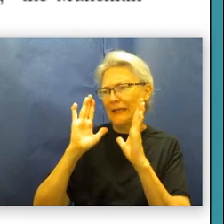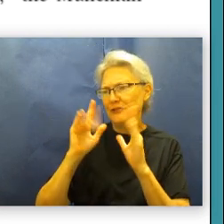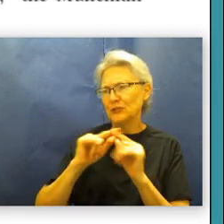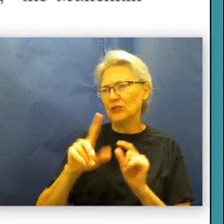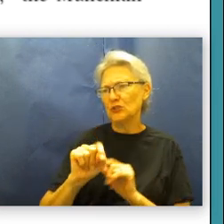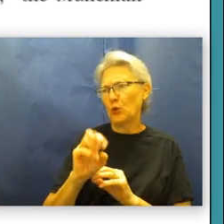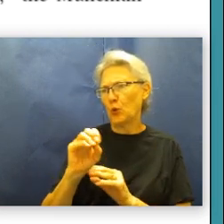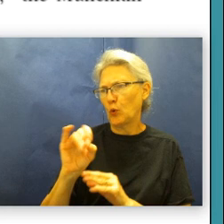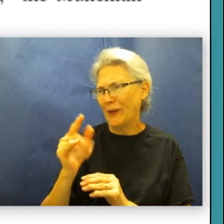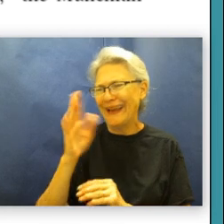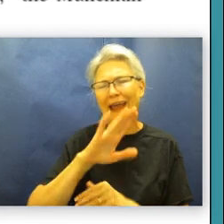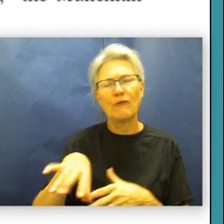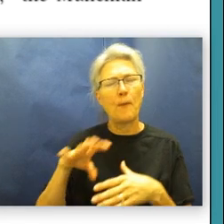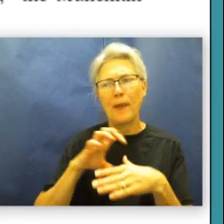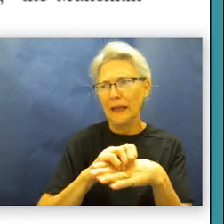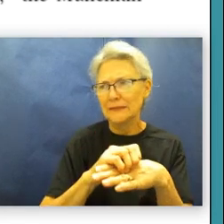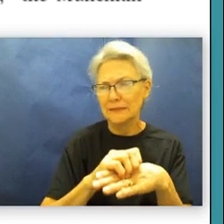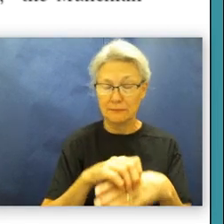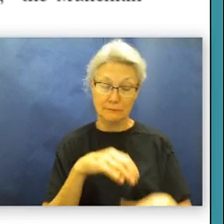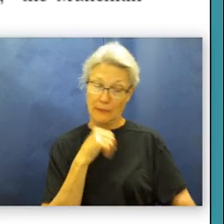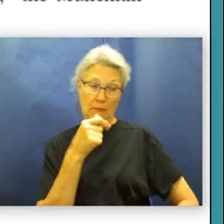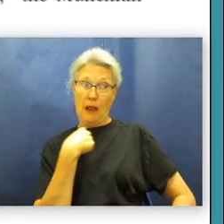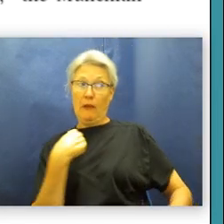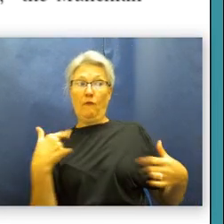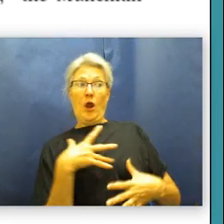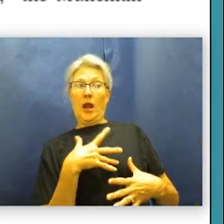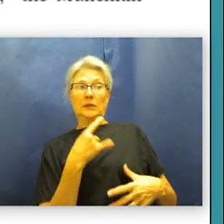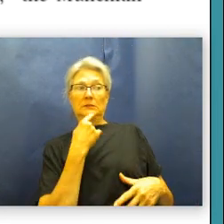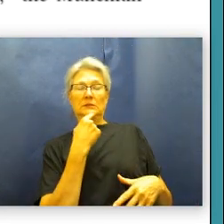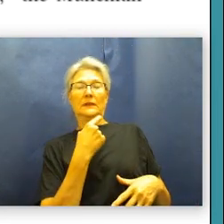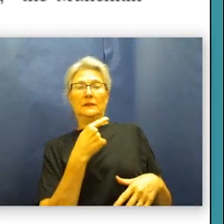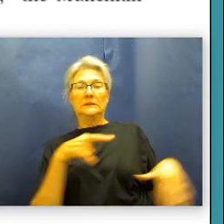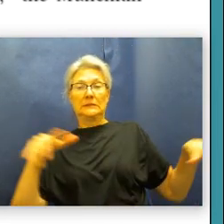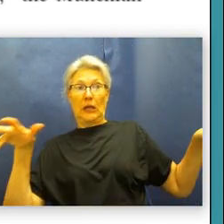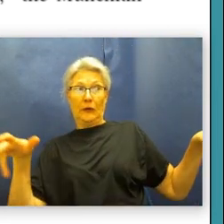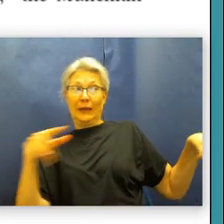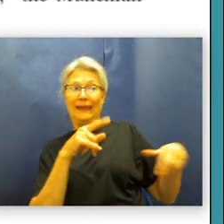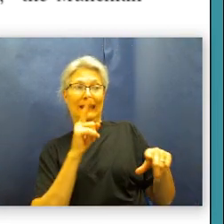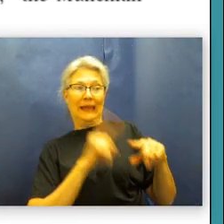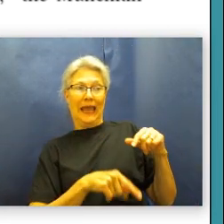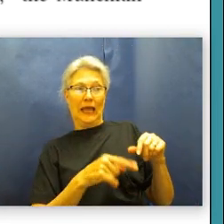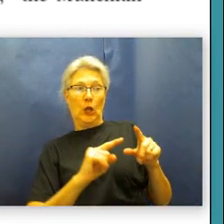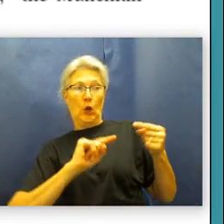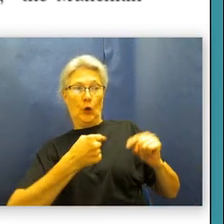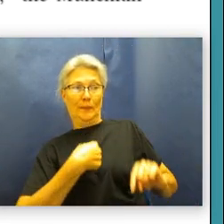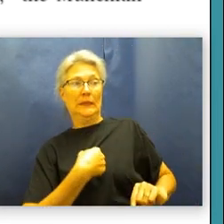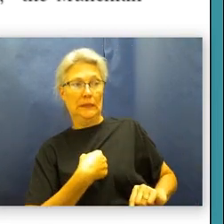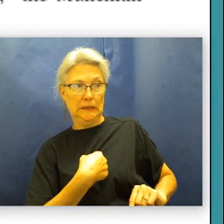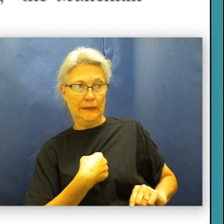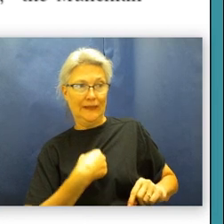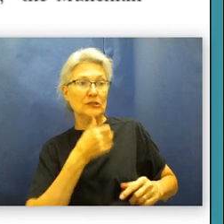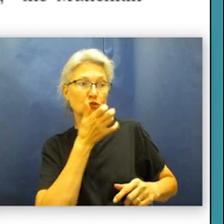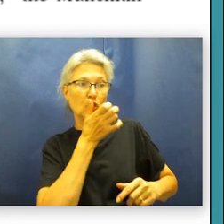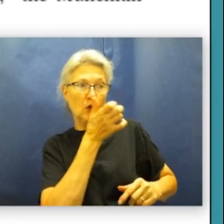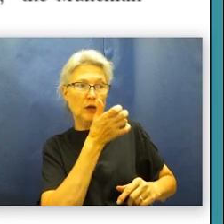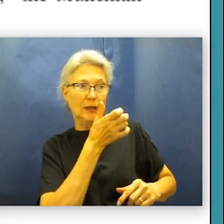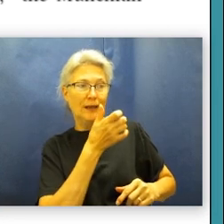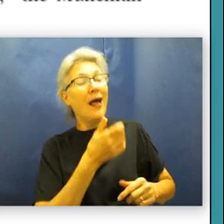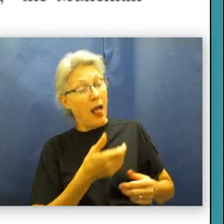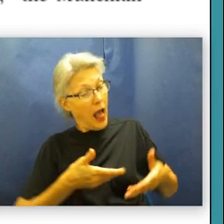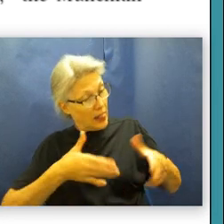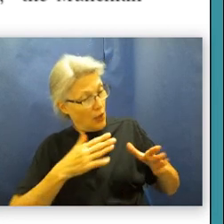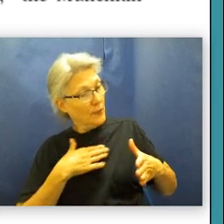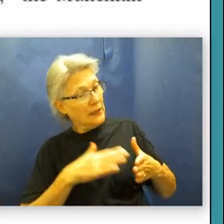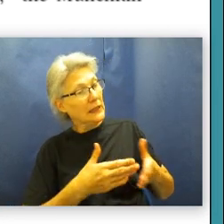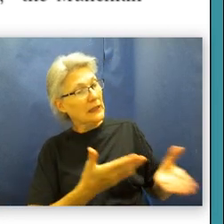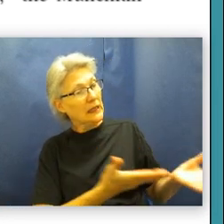never bites." "Oh, I'm not afraid," replied the Scarecrow. "He can't hurt the straw. Do let me carry that basket